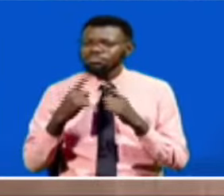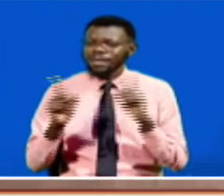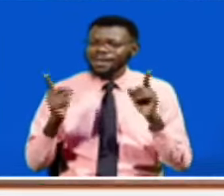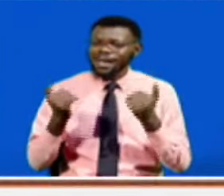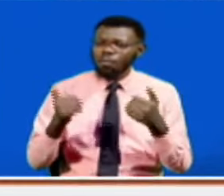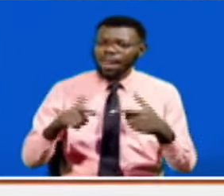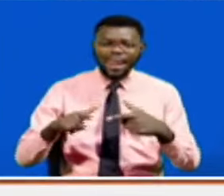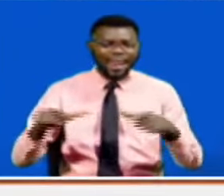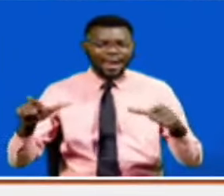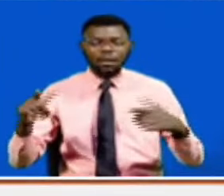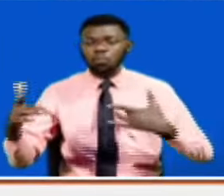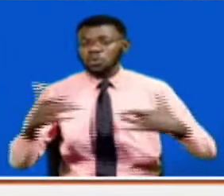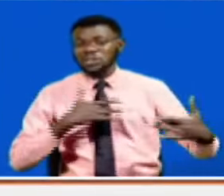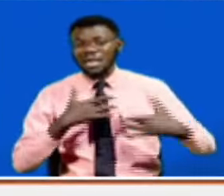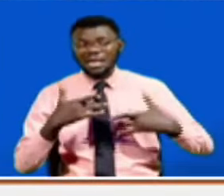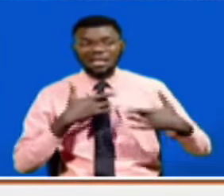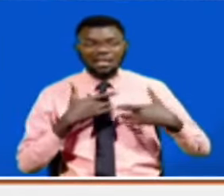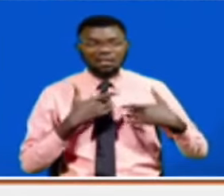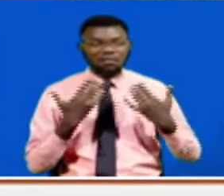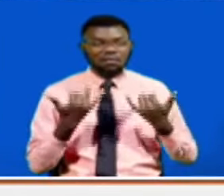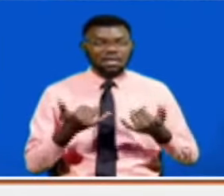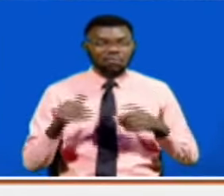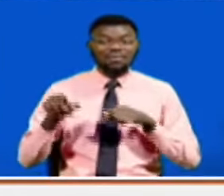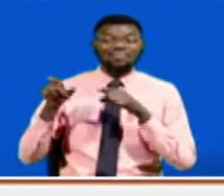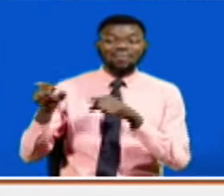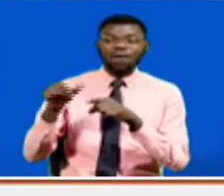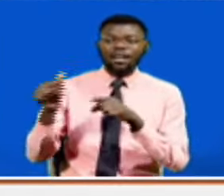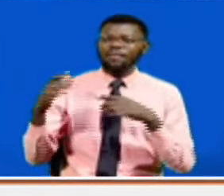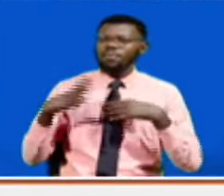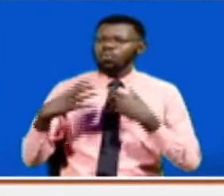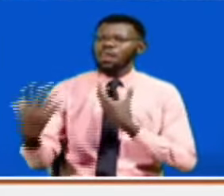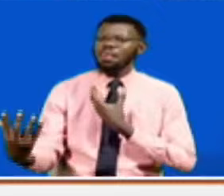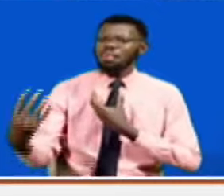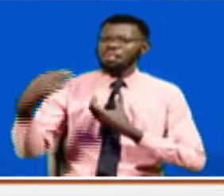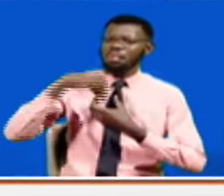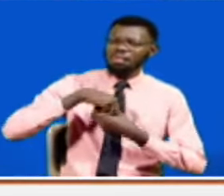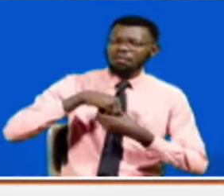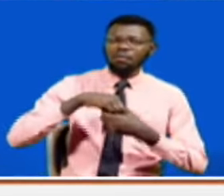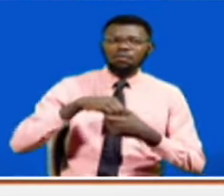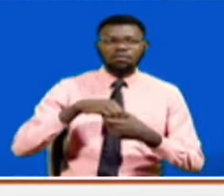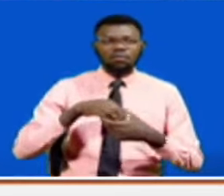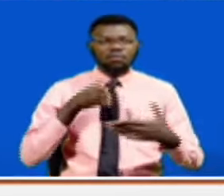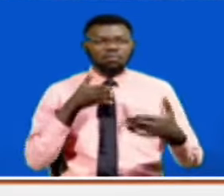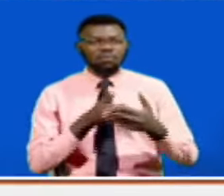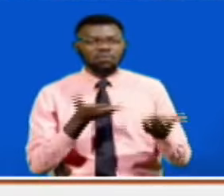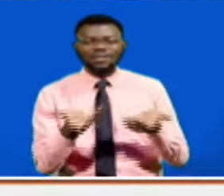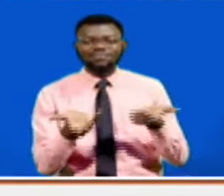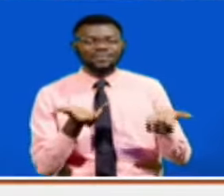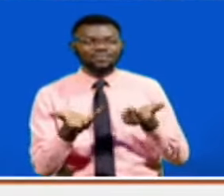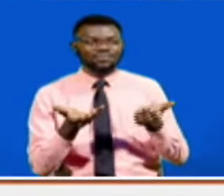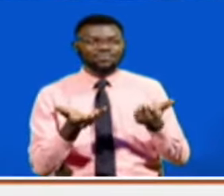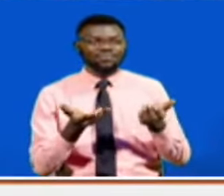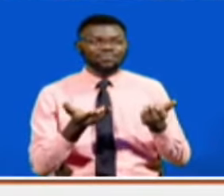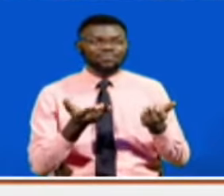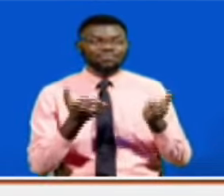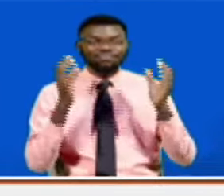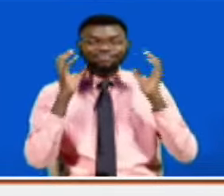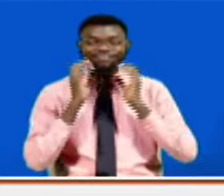manganese deposits. They're now blaming intruders for causing chaos in the once booming business. Tobias Chanji reports from Kilifi